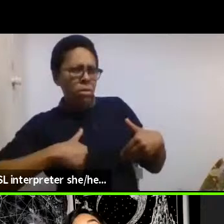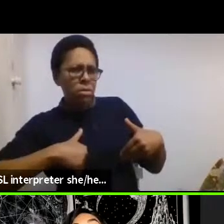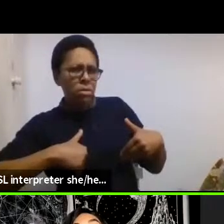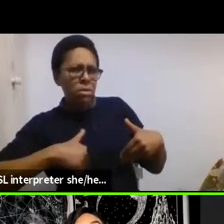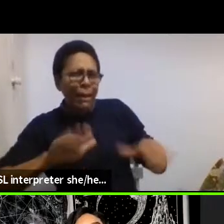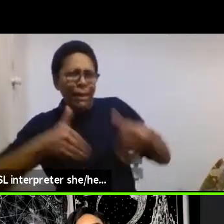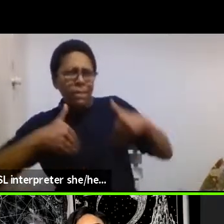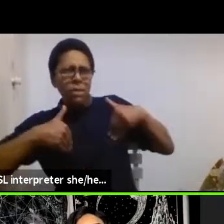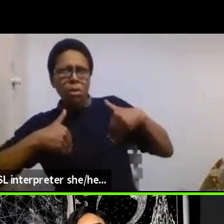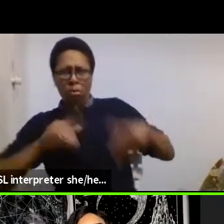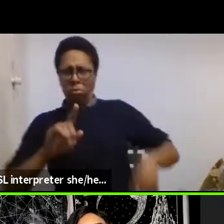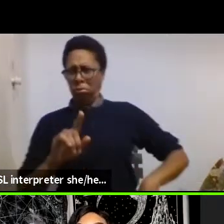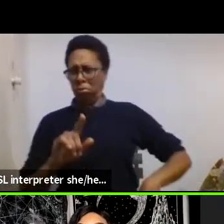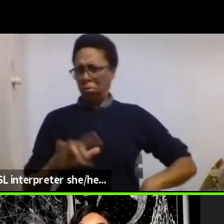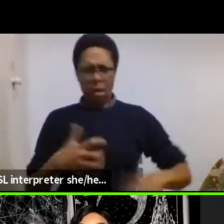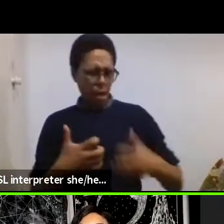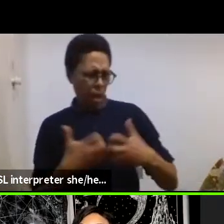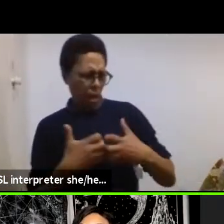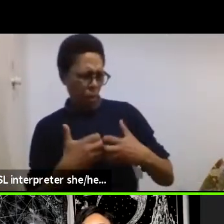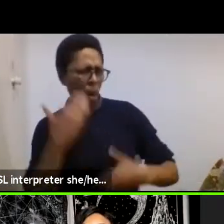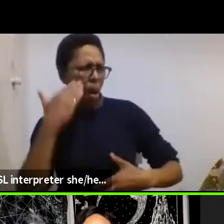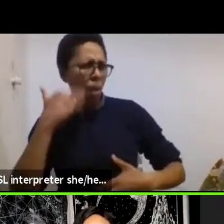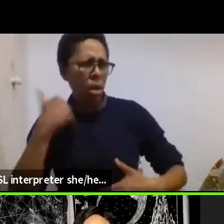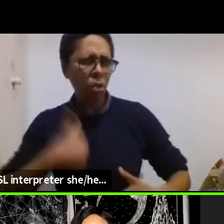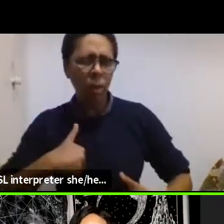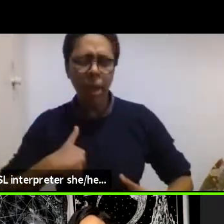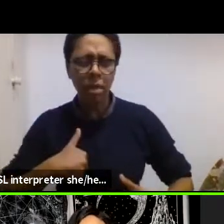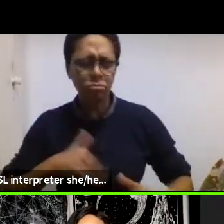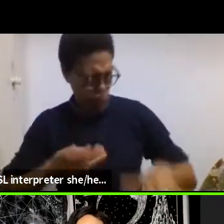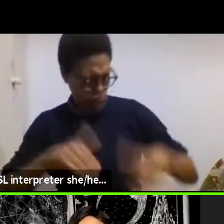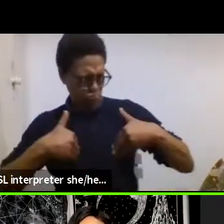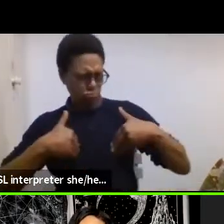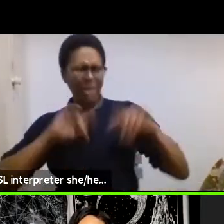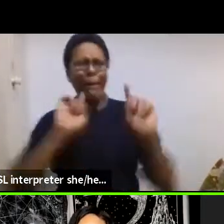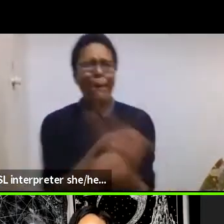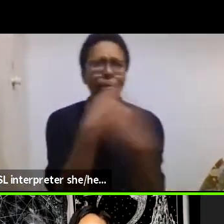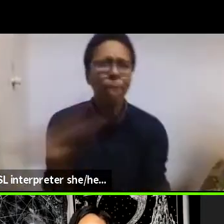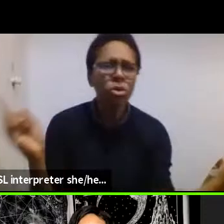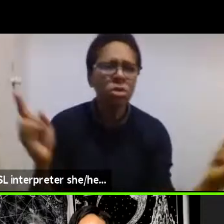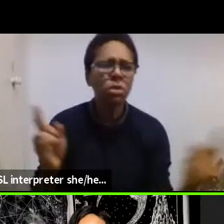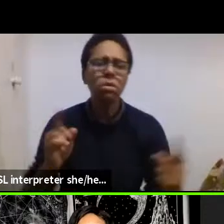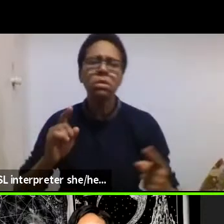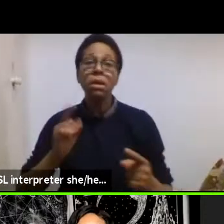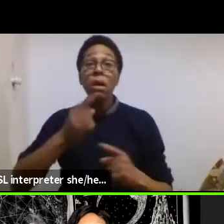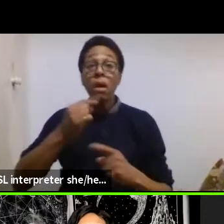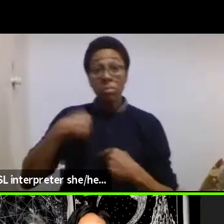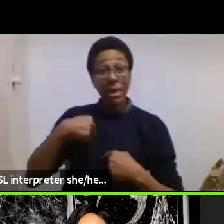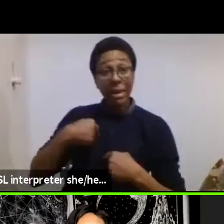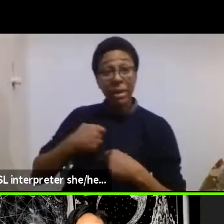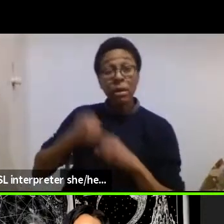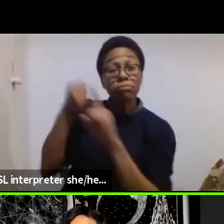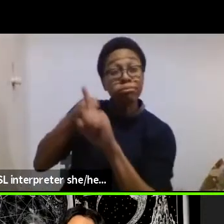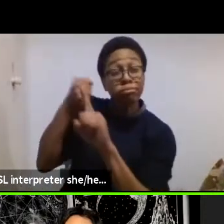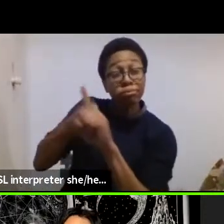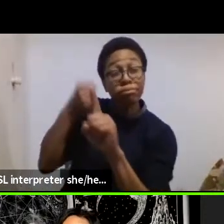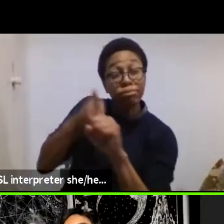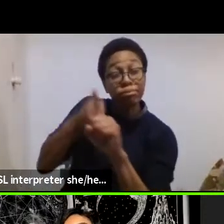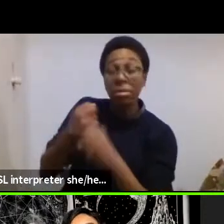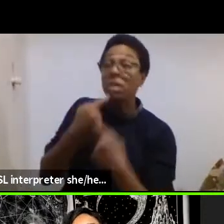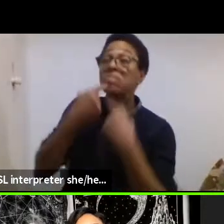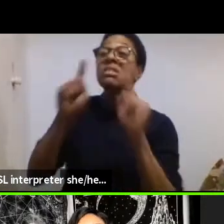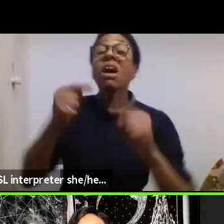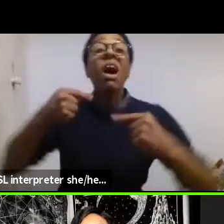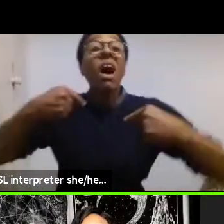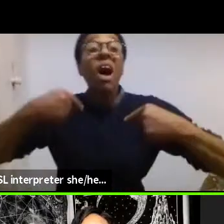lot harder to believe that I'm asexual. Even as an activist, people still don't believe that I'm really asexual, especially as